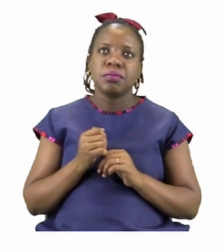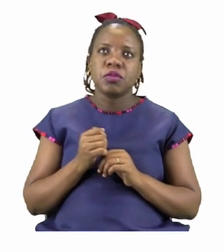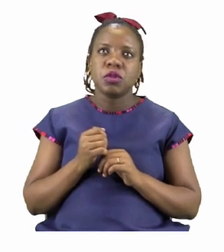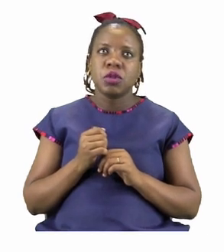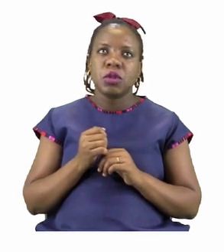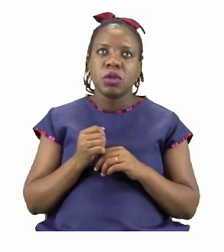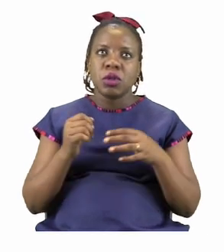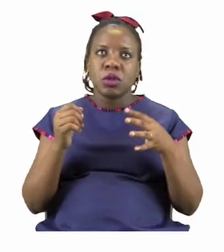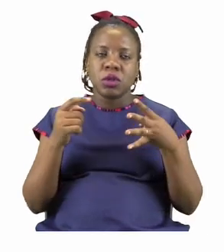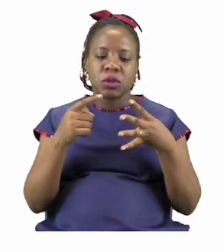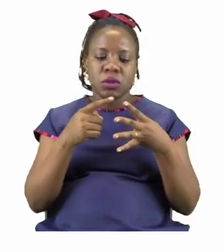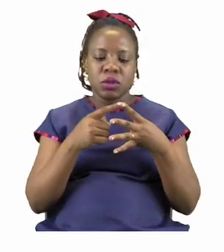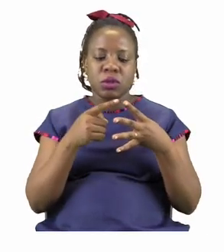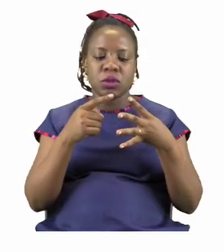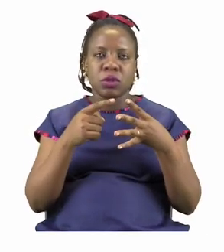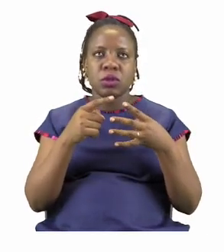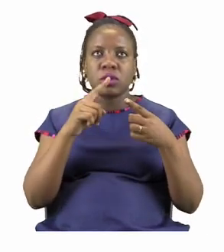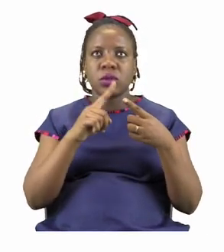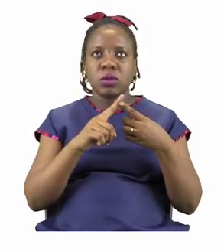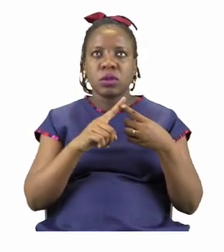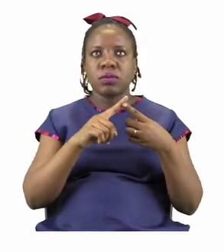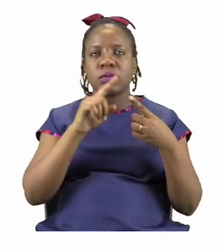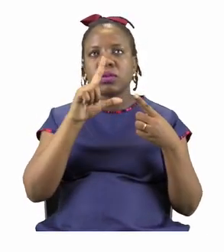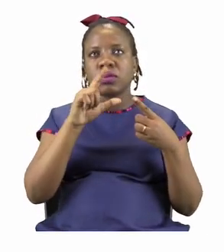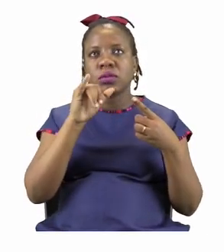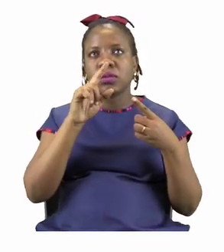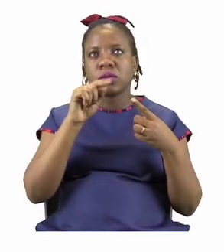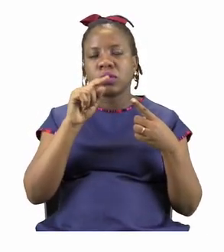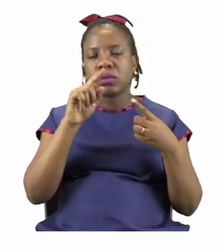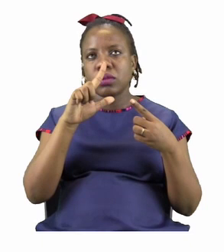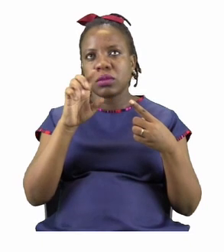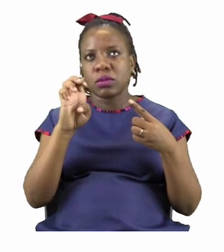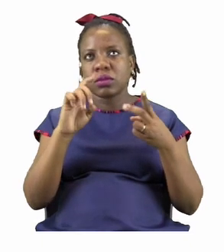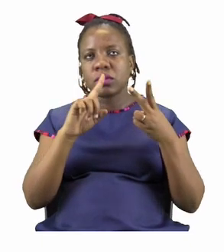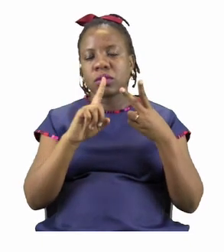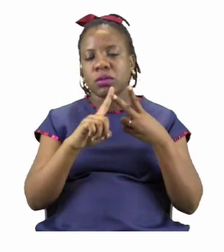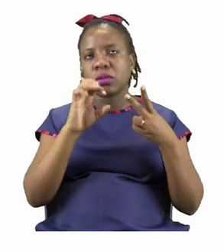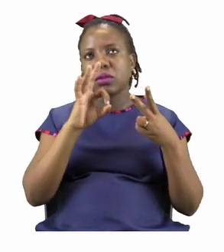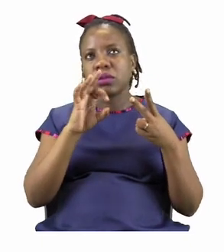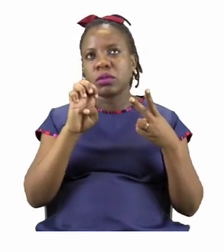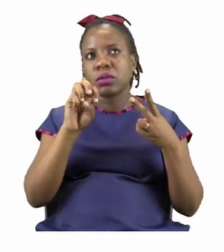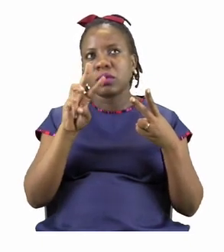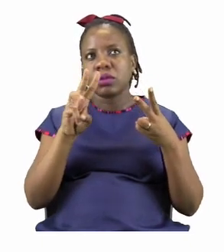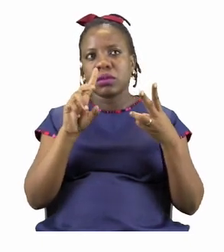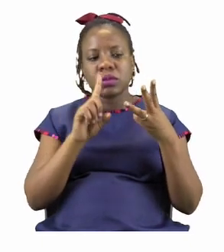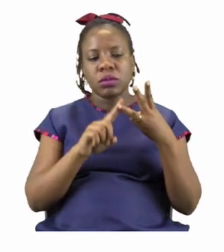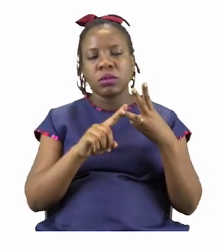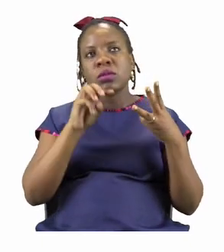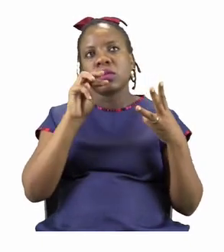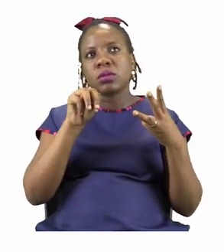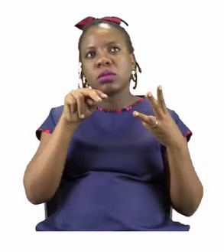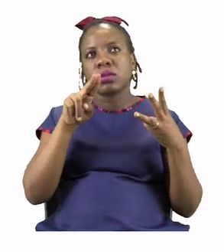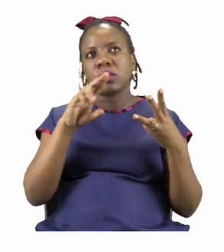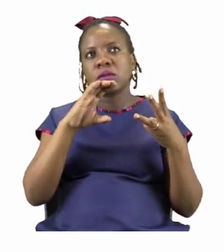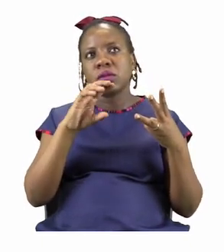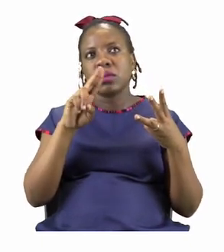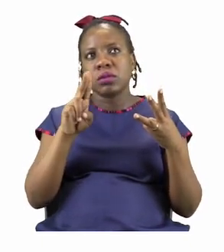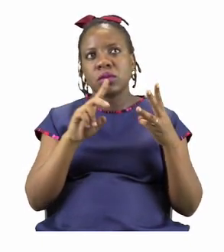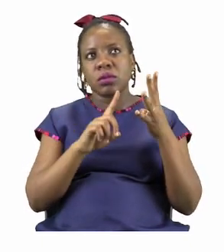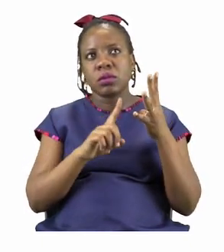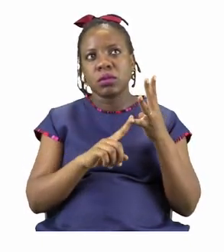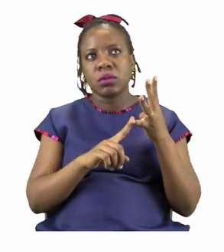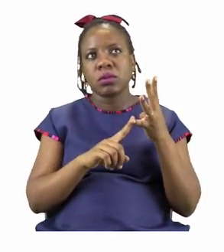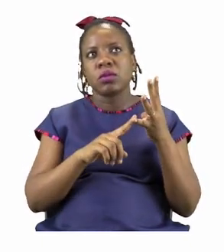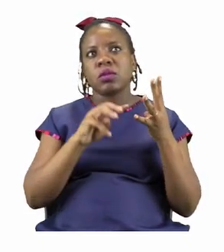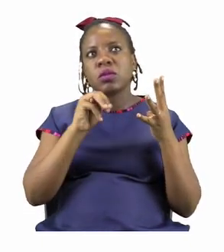the correct quantifier to complete the sentence. So you have to use a little,